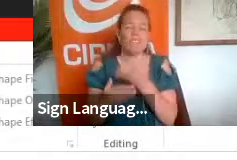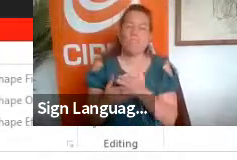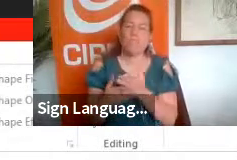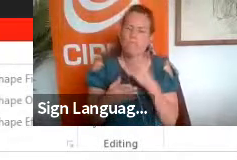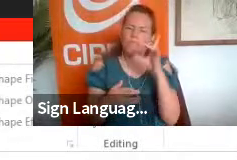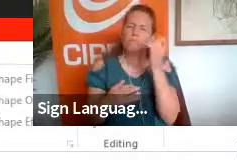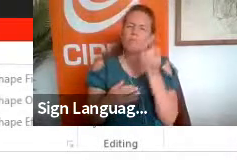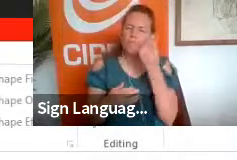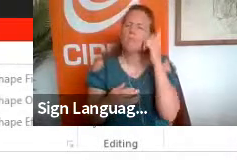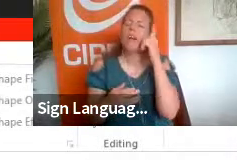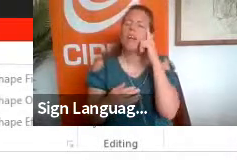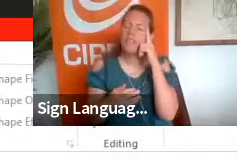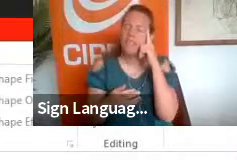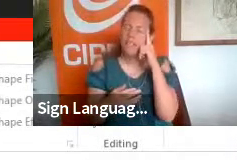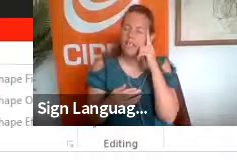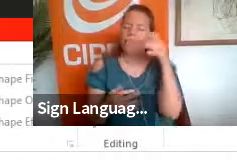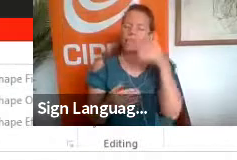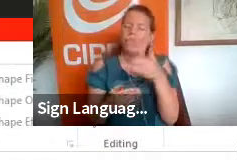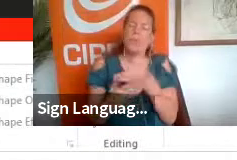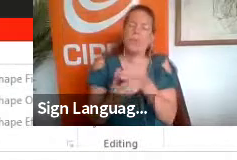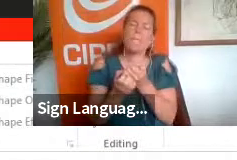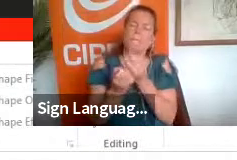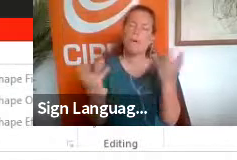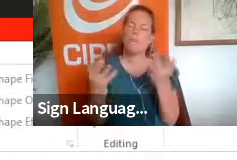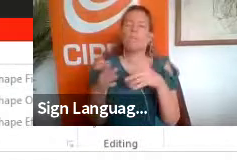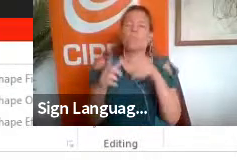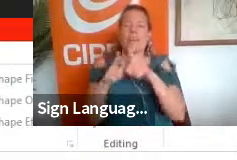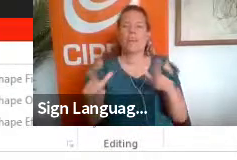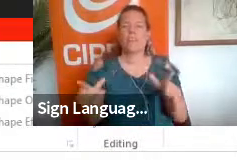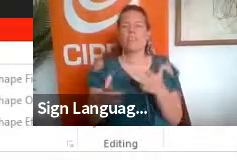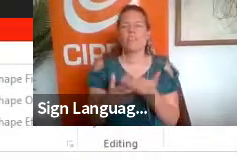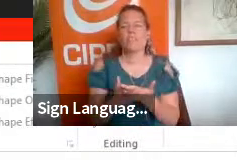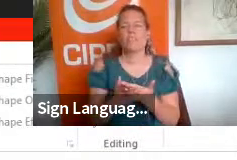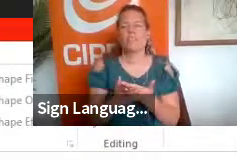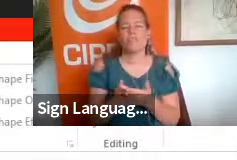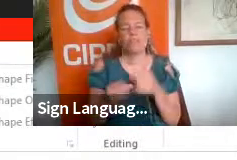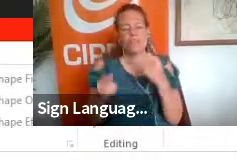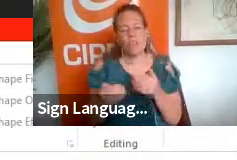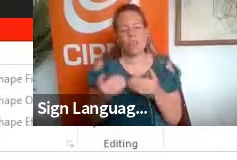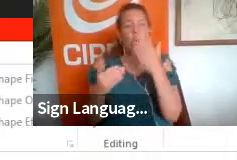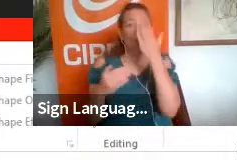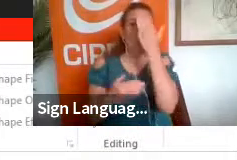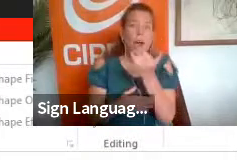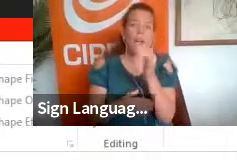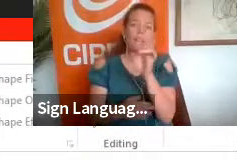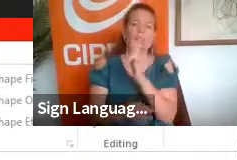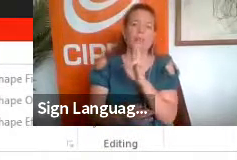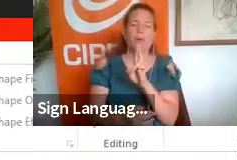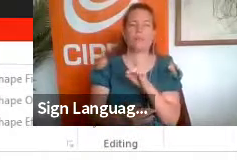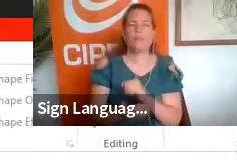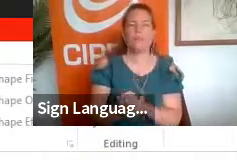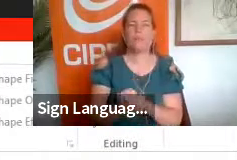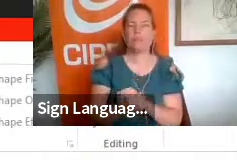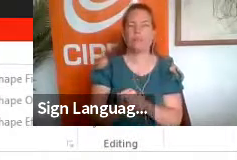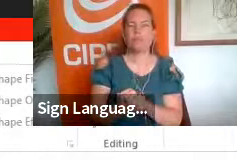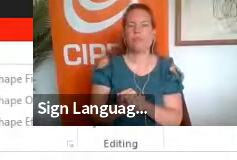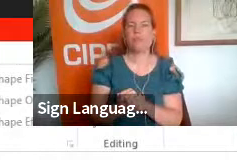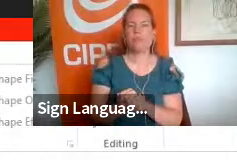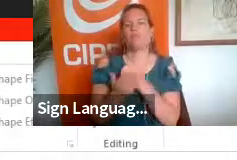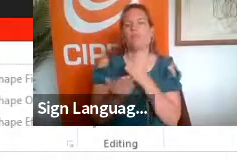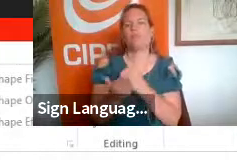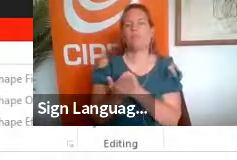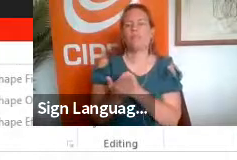African languages. So moving along to why reporting. So with digital rights violations on